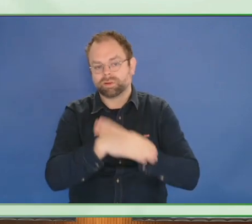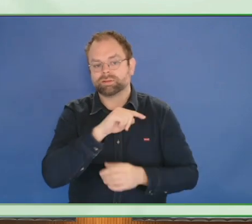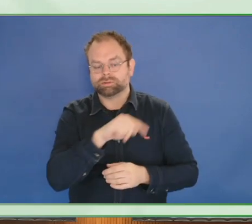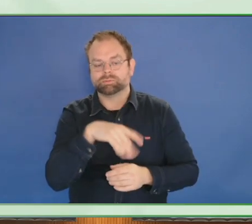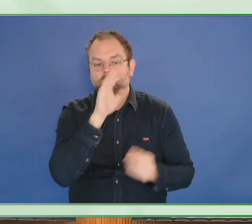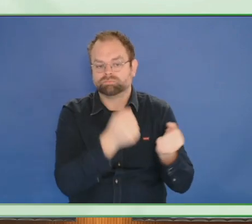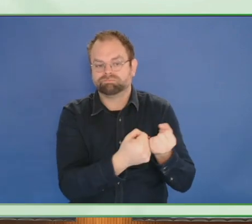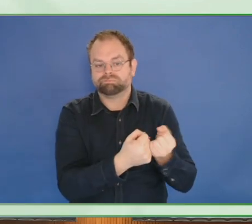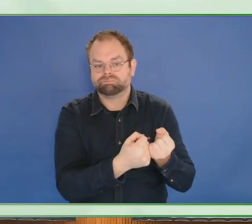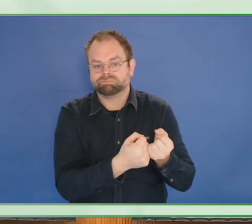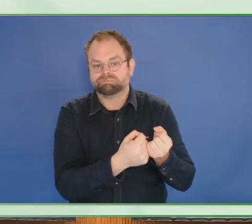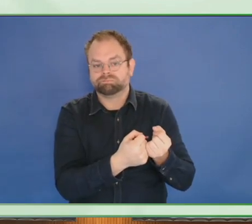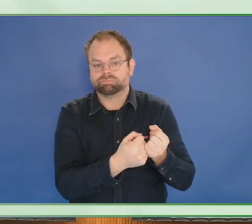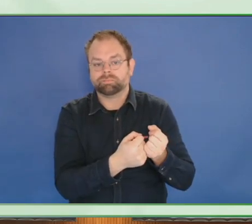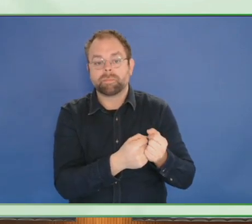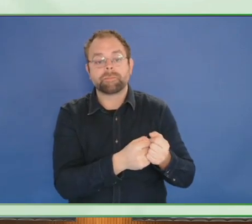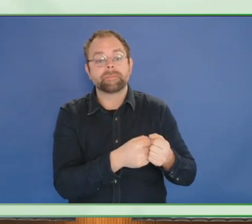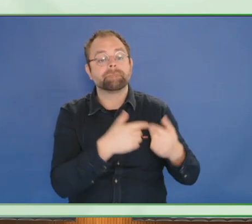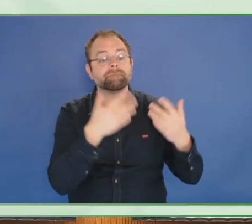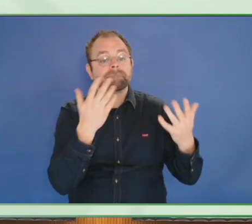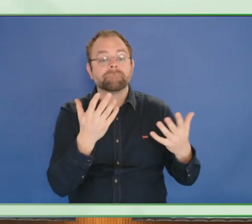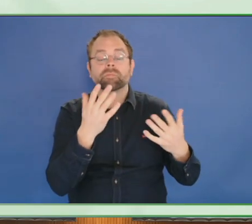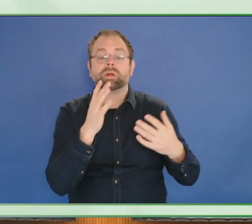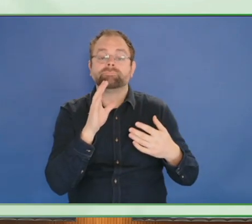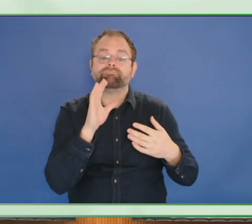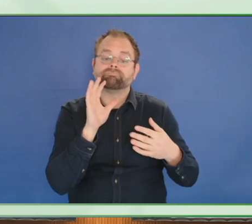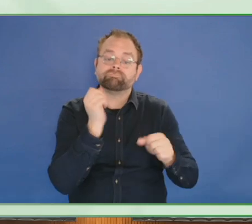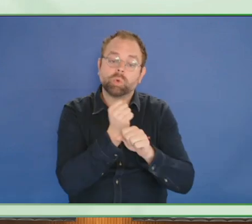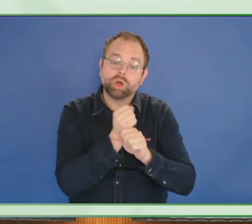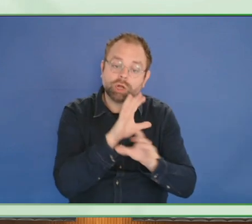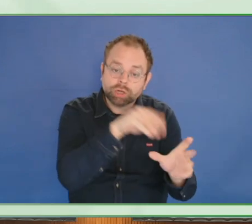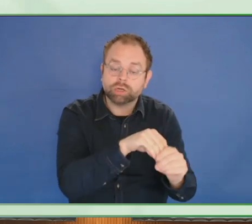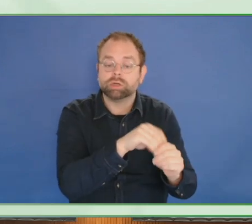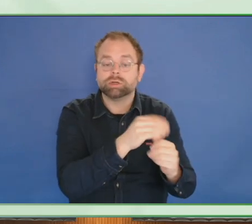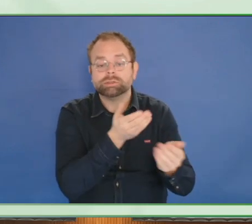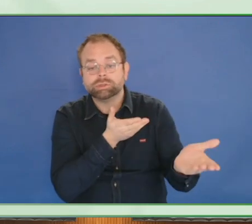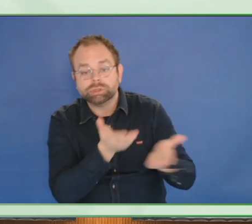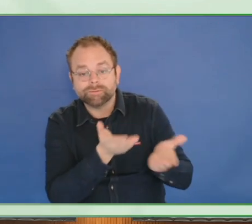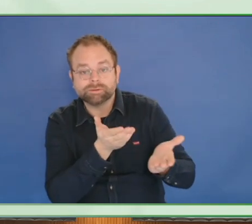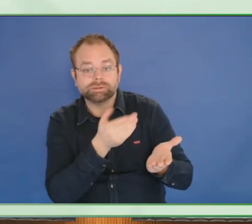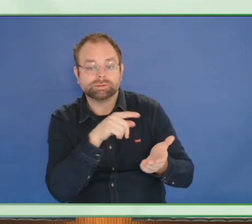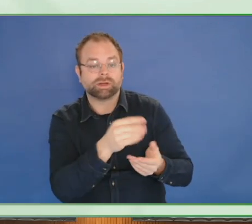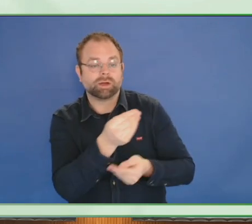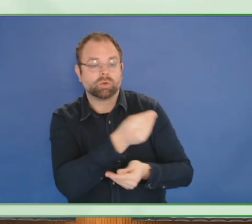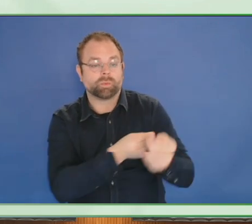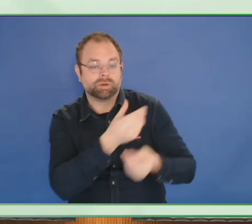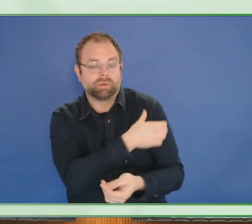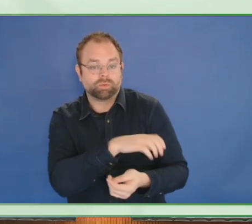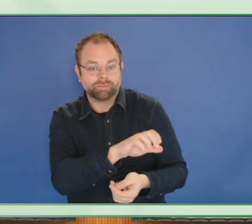kind in Palestine, dedicated to providing a model designed to enhance the employability of persons with